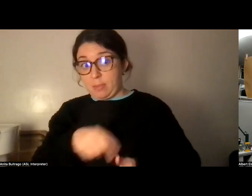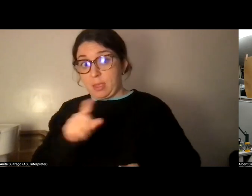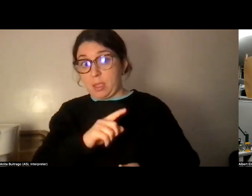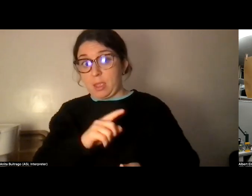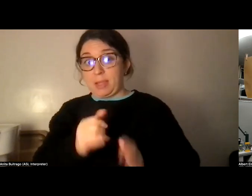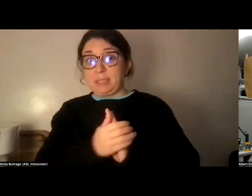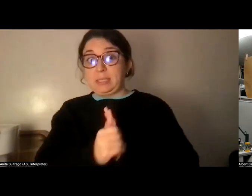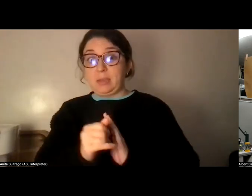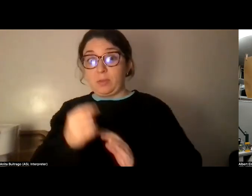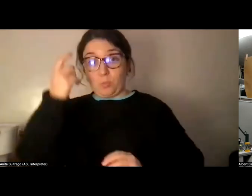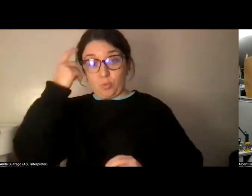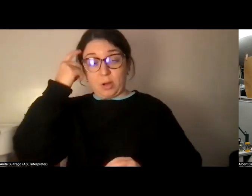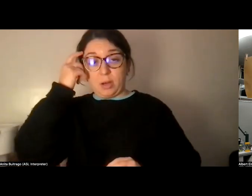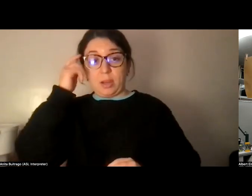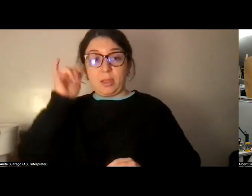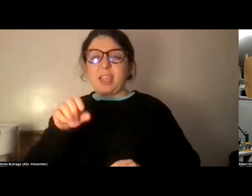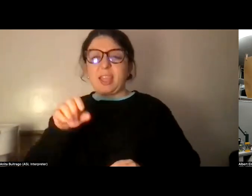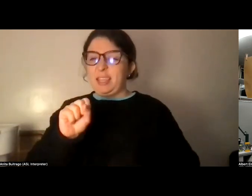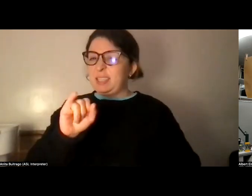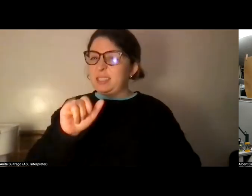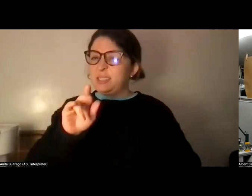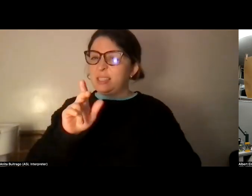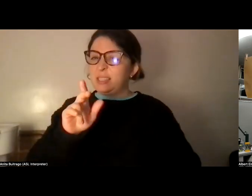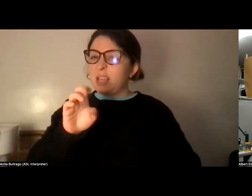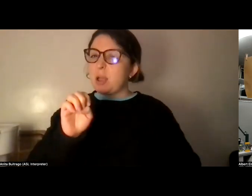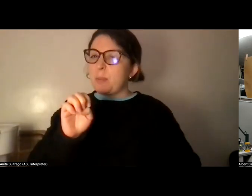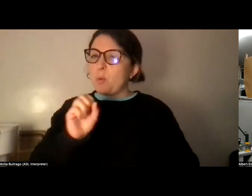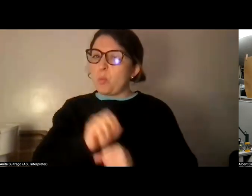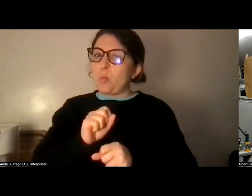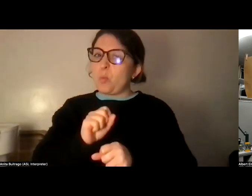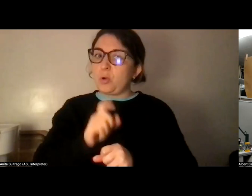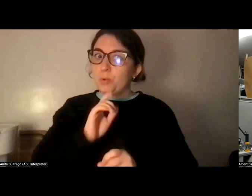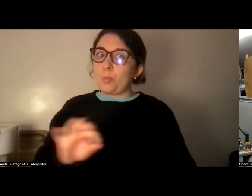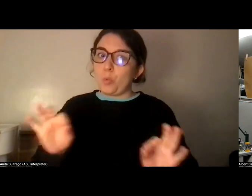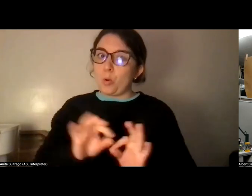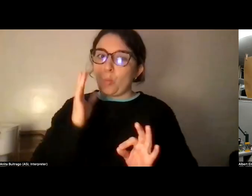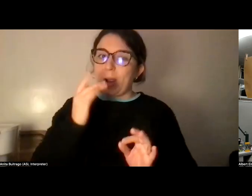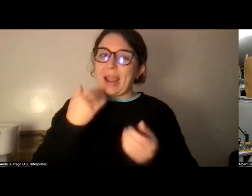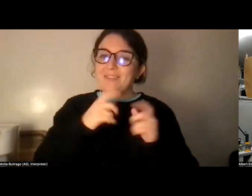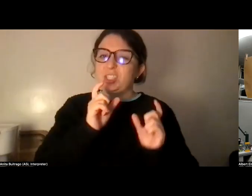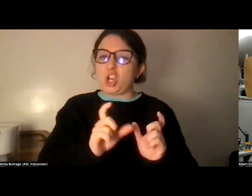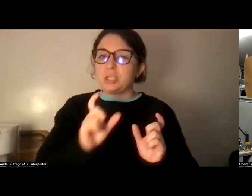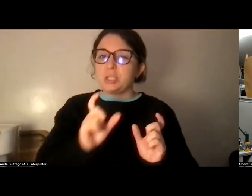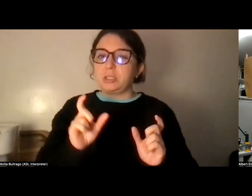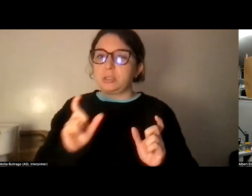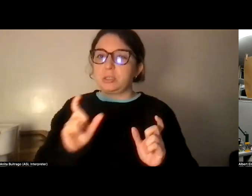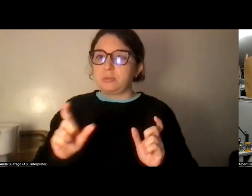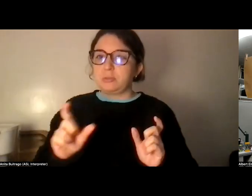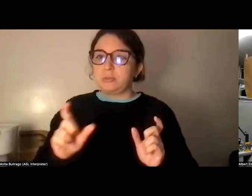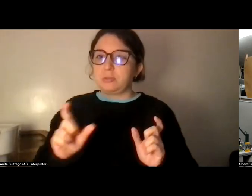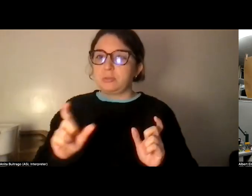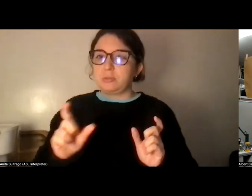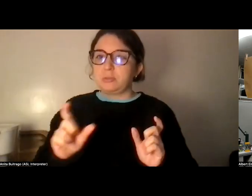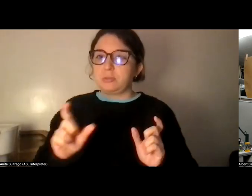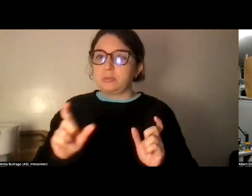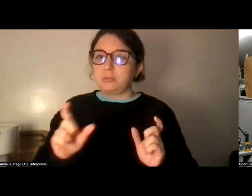That's why that syllable work is so handy, because it chunks it. for them. And if they can chunk it, then it's